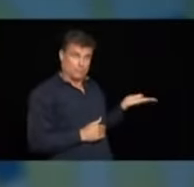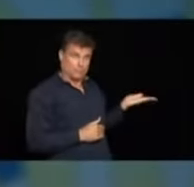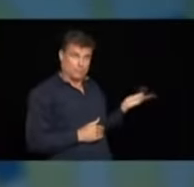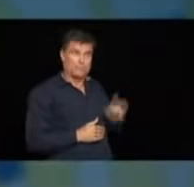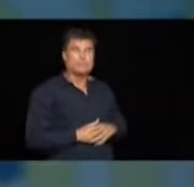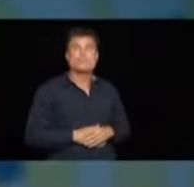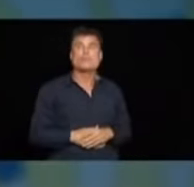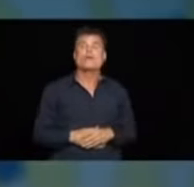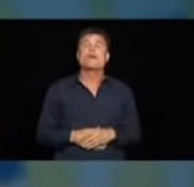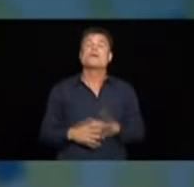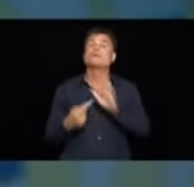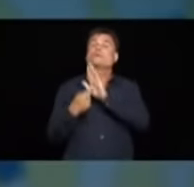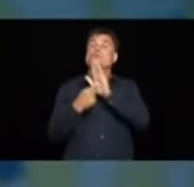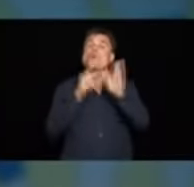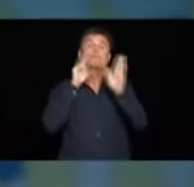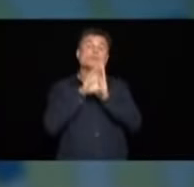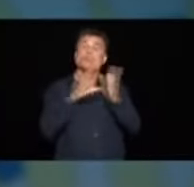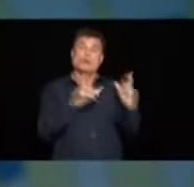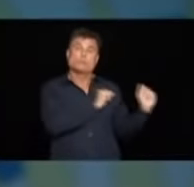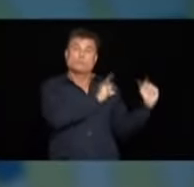that is our